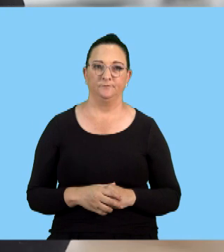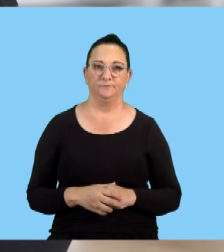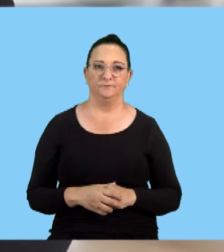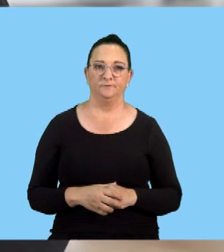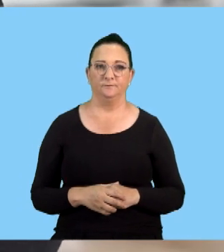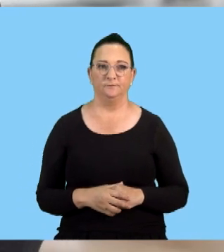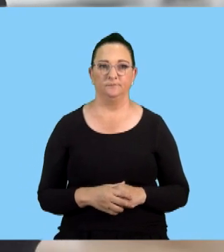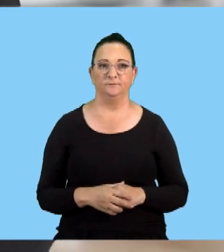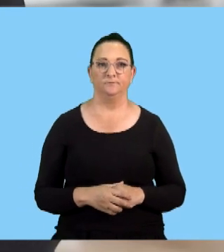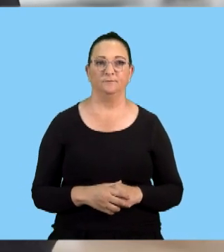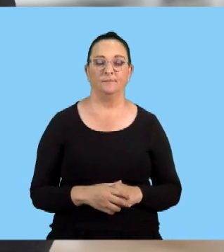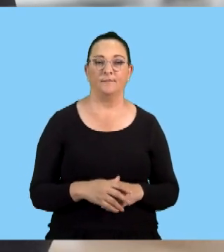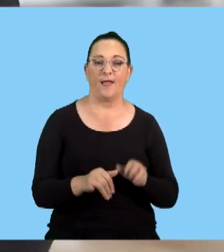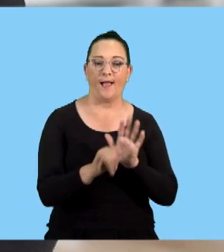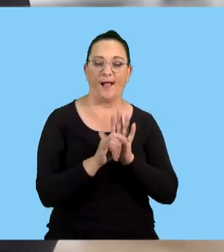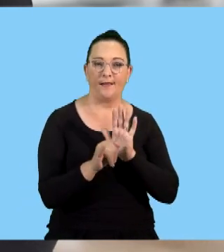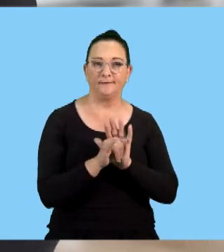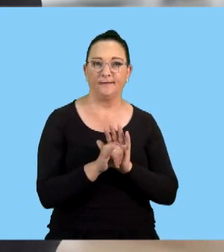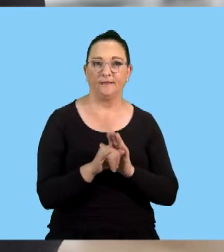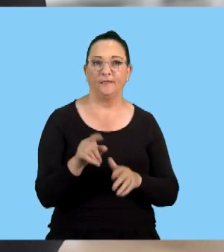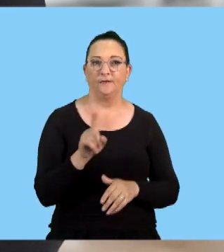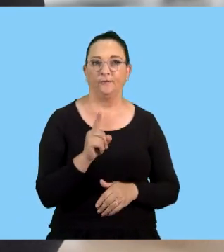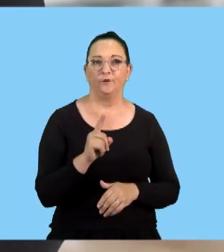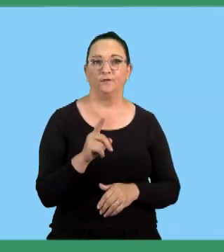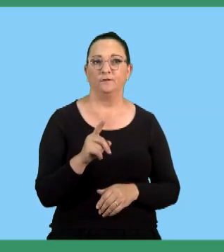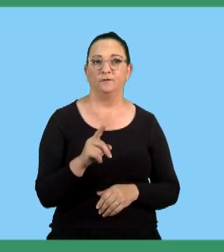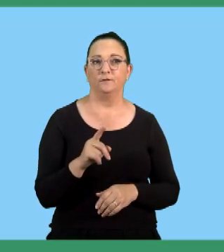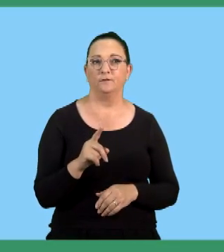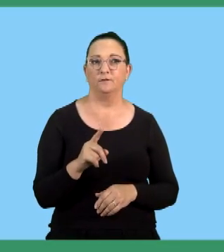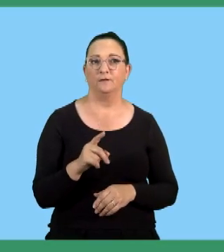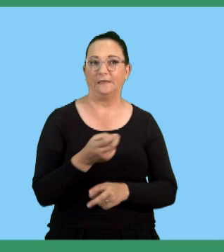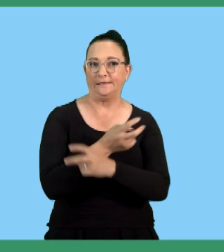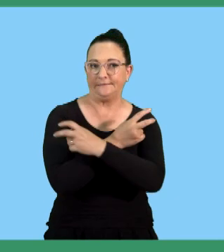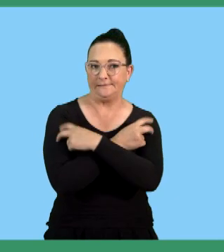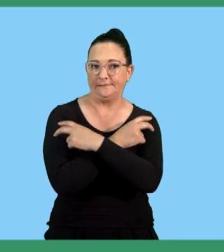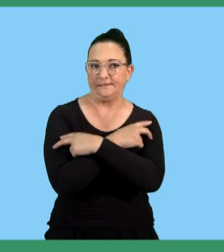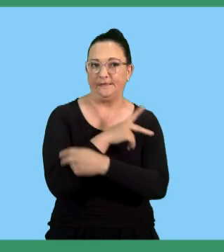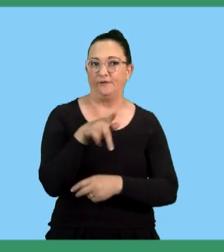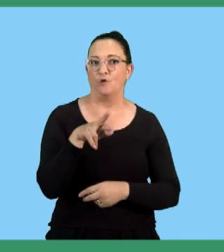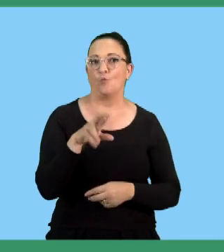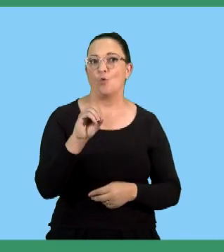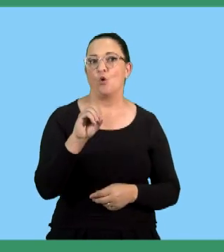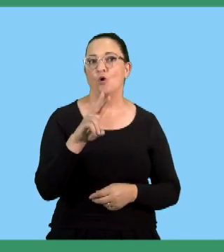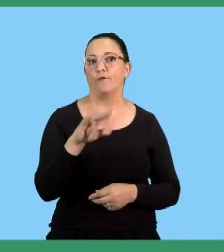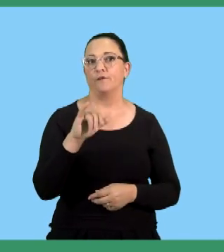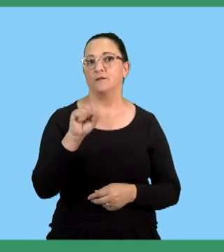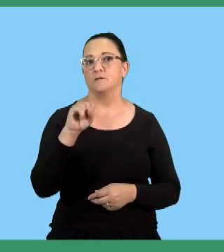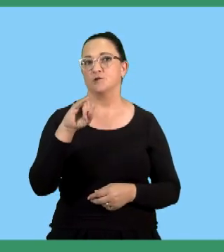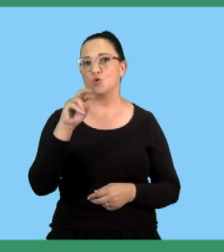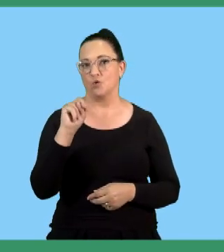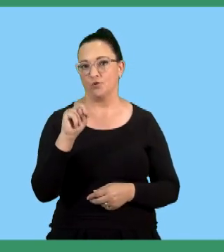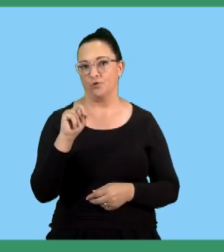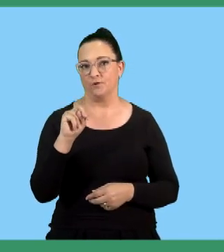Right, it says here, identify the type of leave provision stipulated in the BCA that